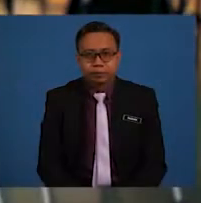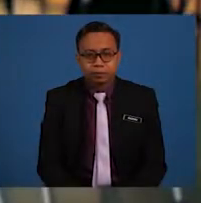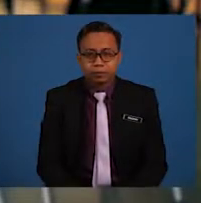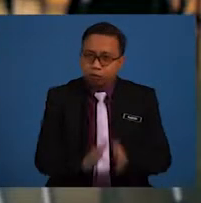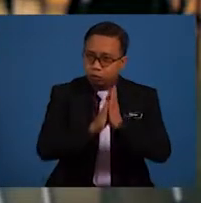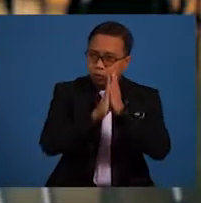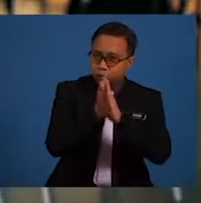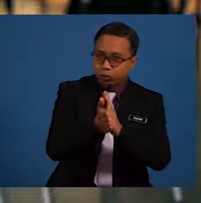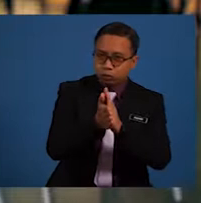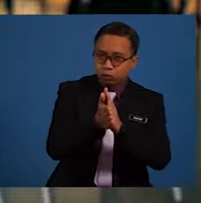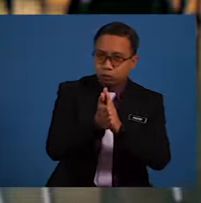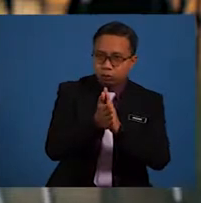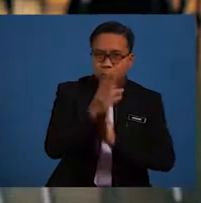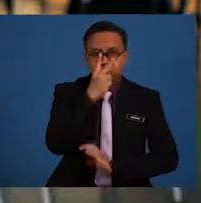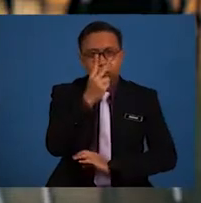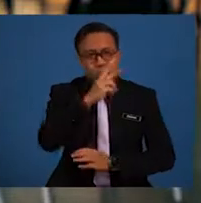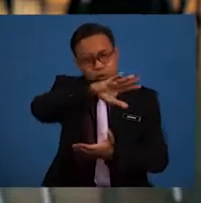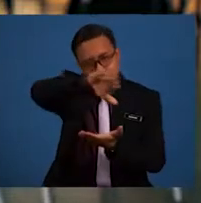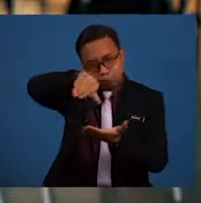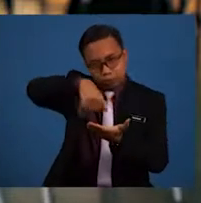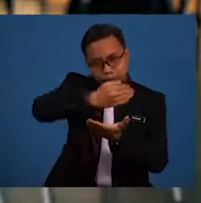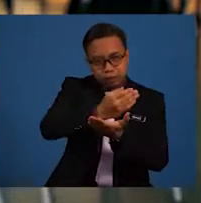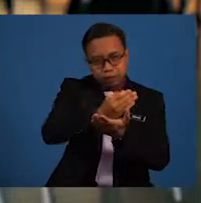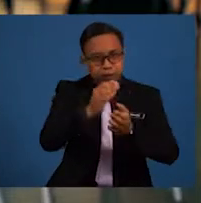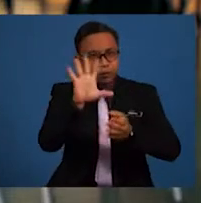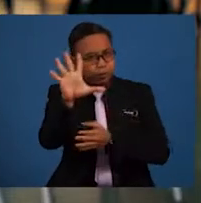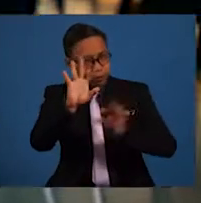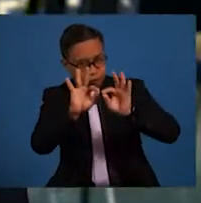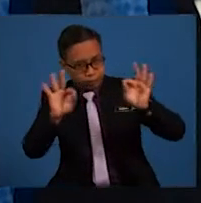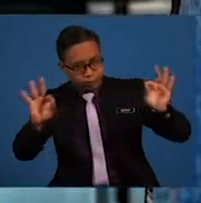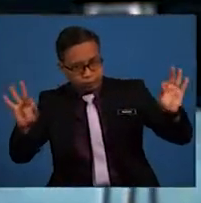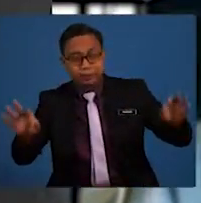So, look at all the five statements.